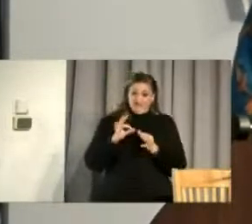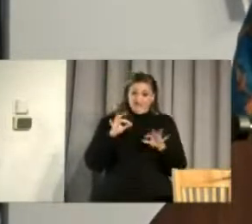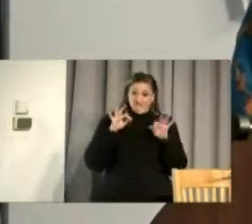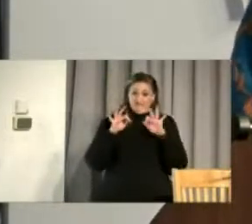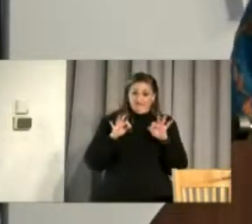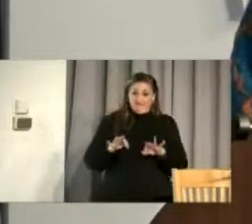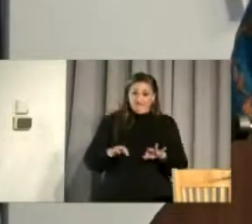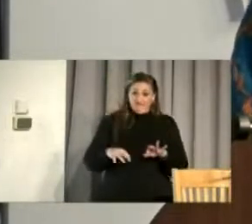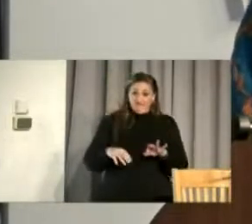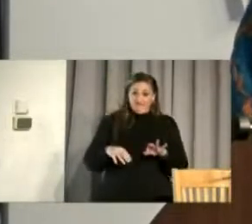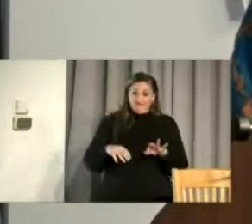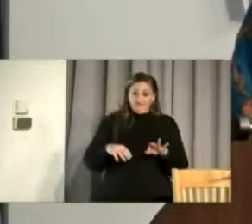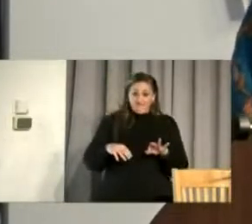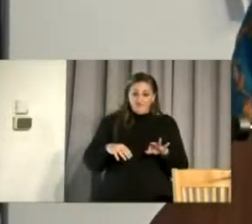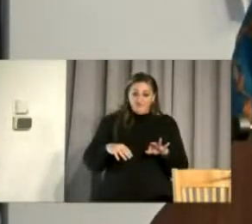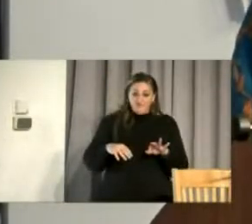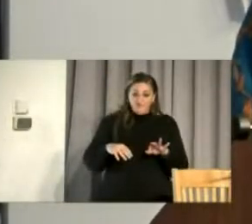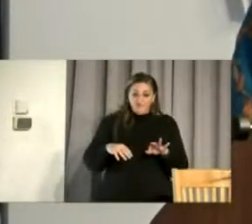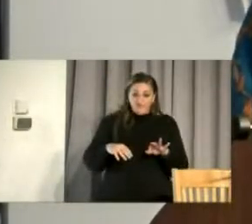of the